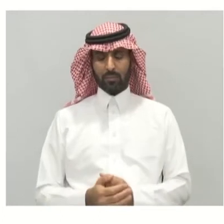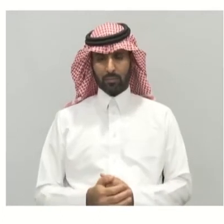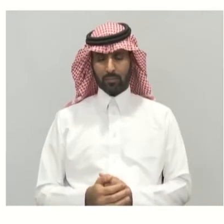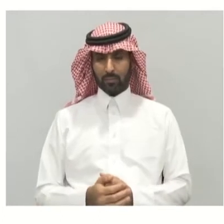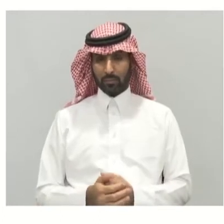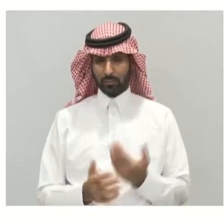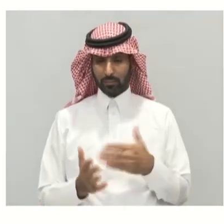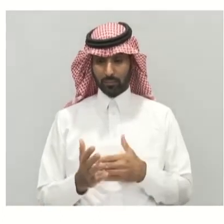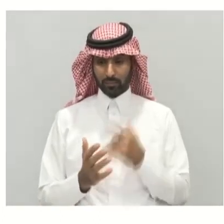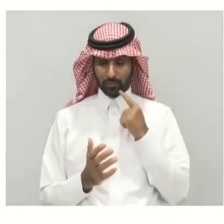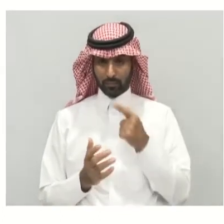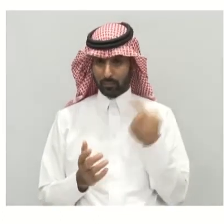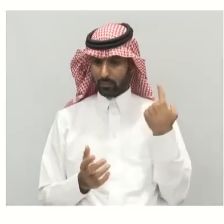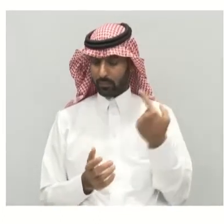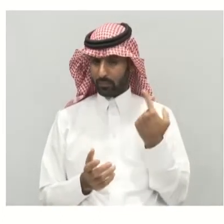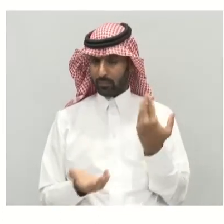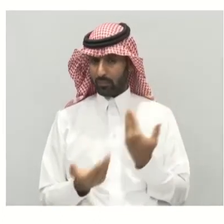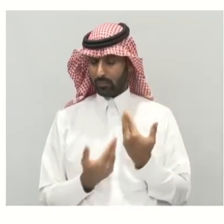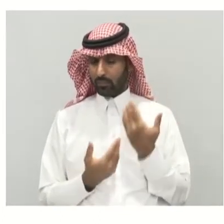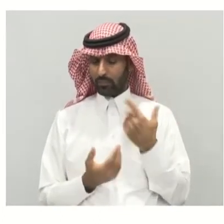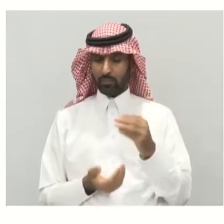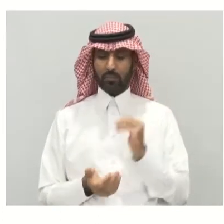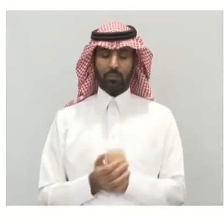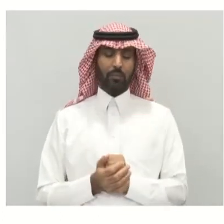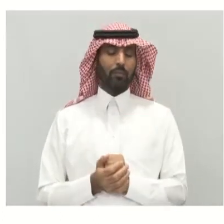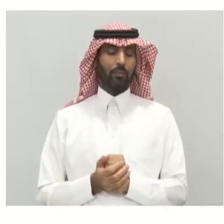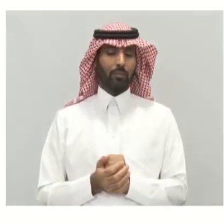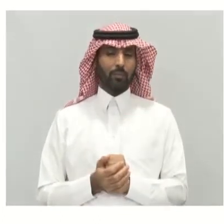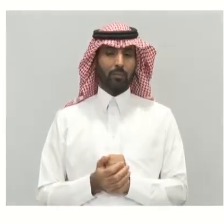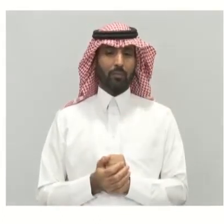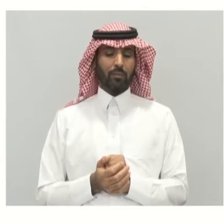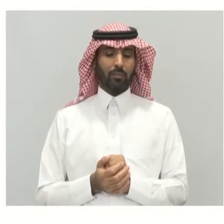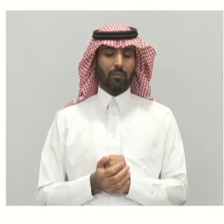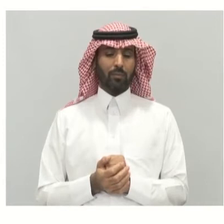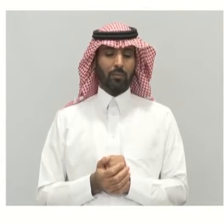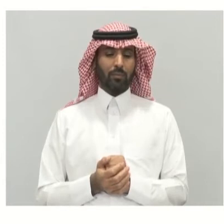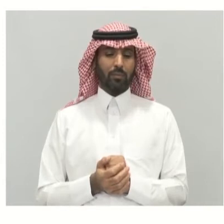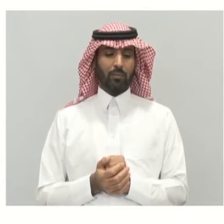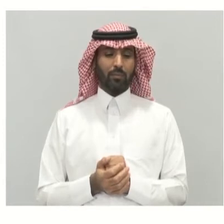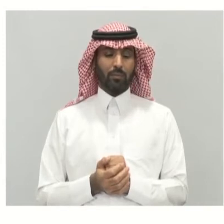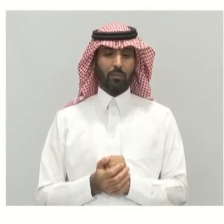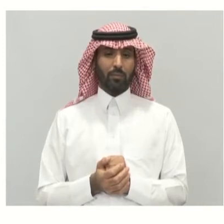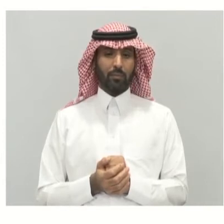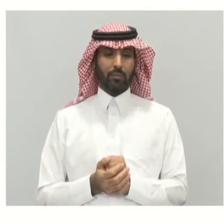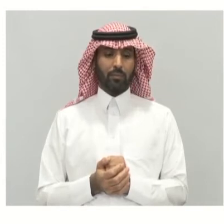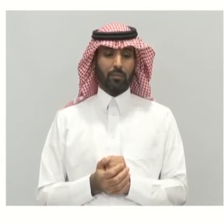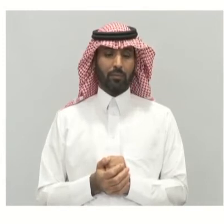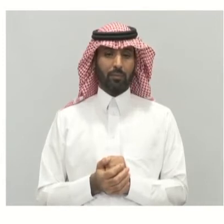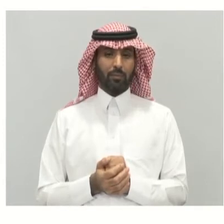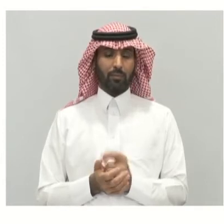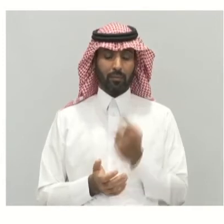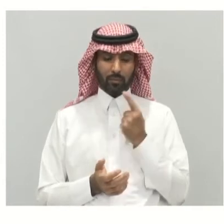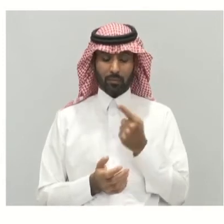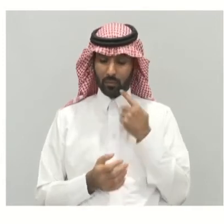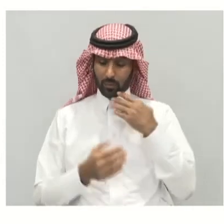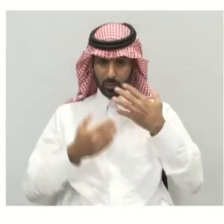for the last paragraph, let's hear it together, and then we will answer the questions we will see in the next slide.